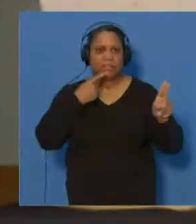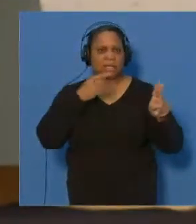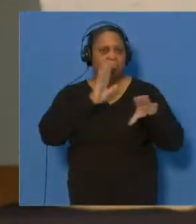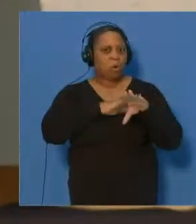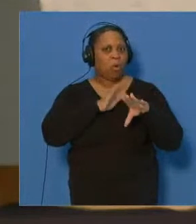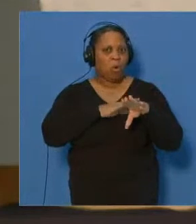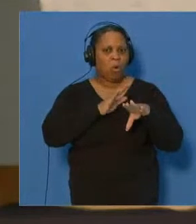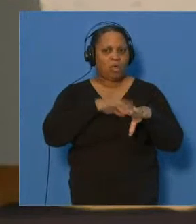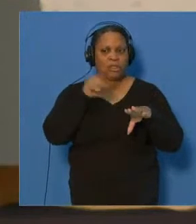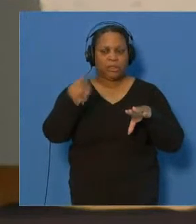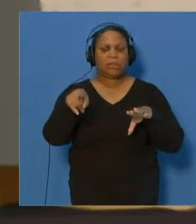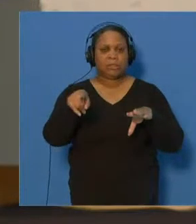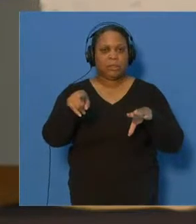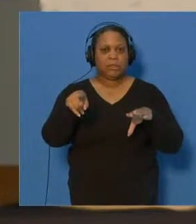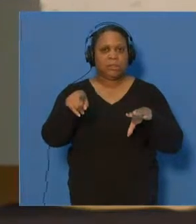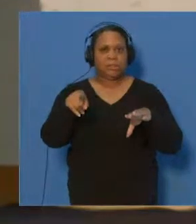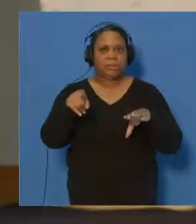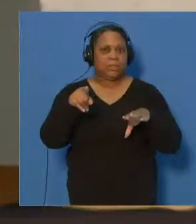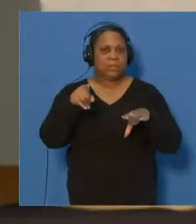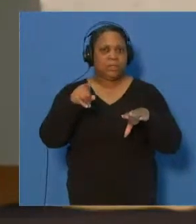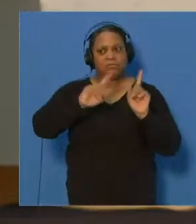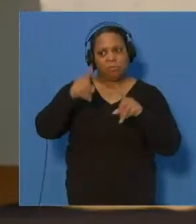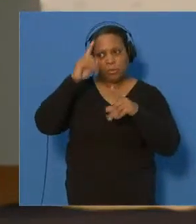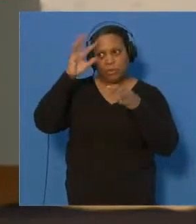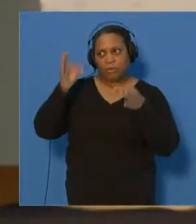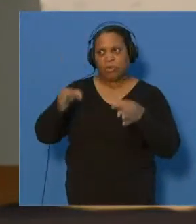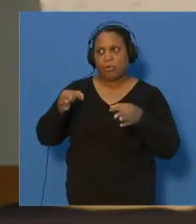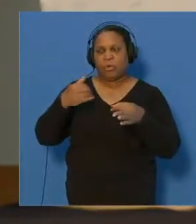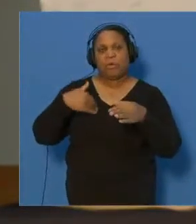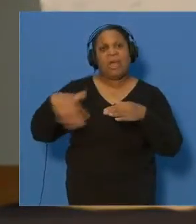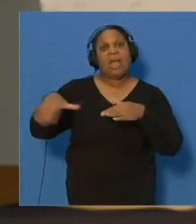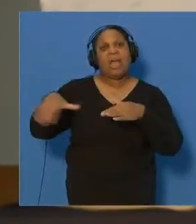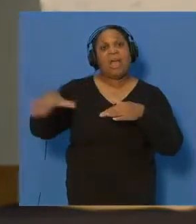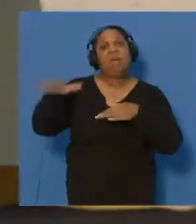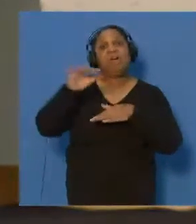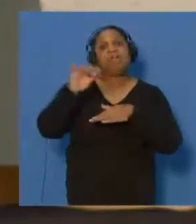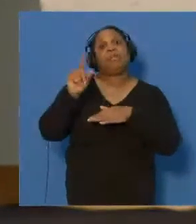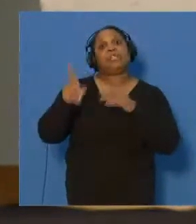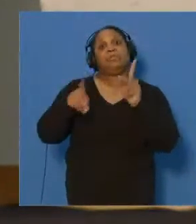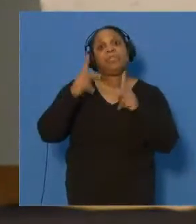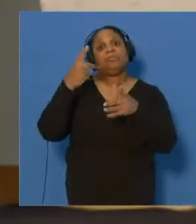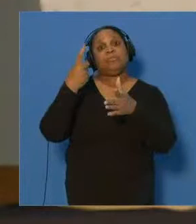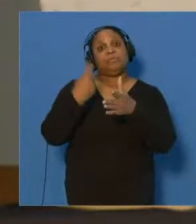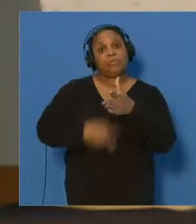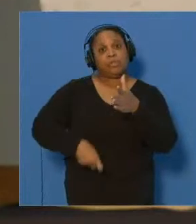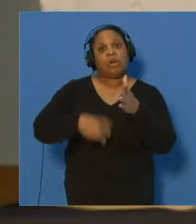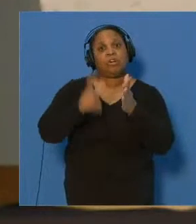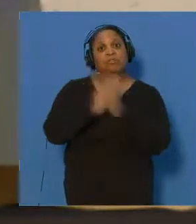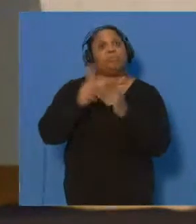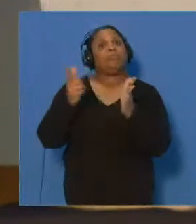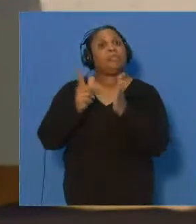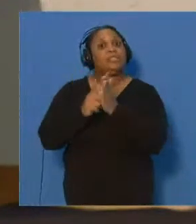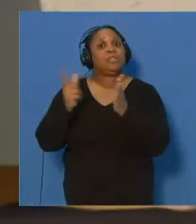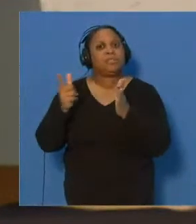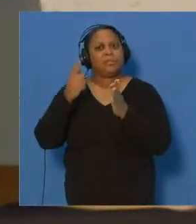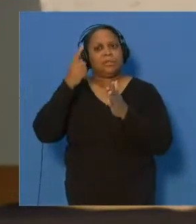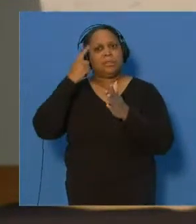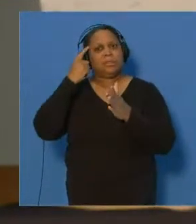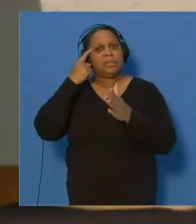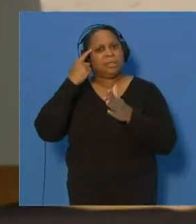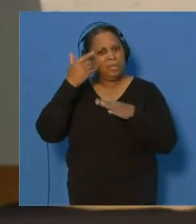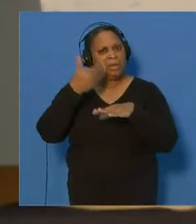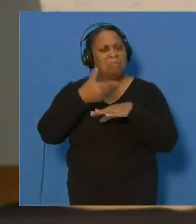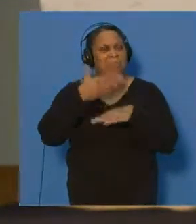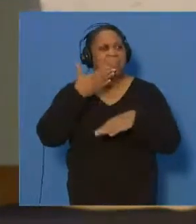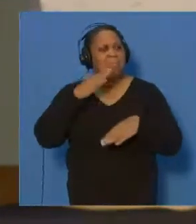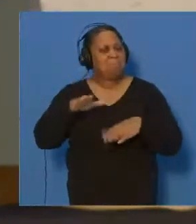caution, the individual was cautioned, but not go to court. We've had over 20 people charged for breaches. Do you think this is sending a bad